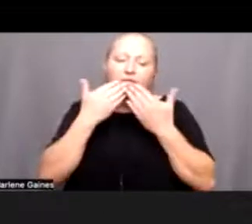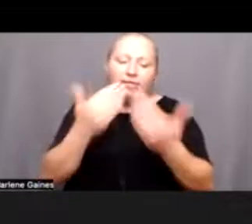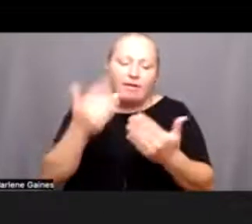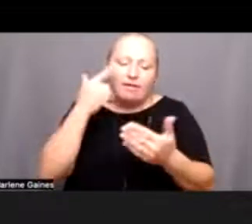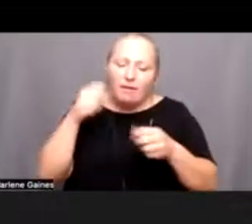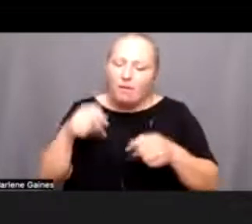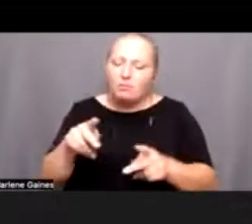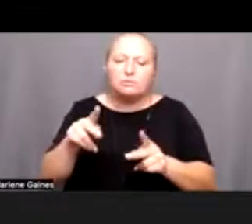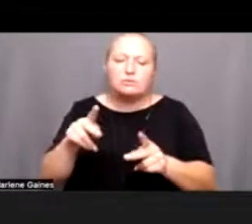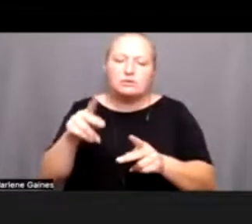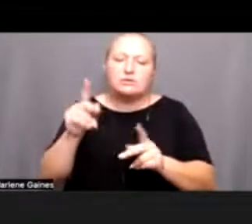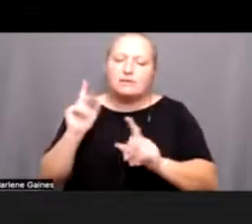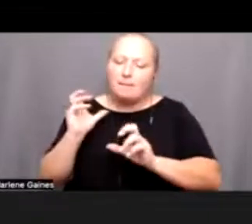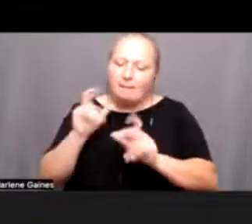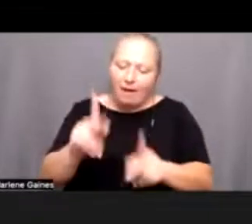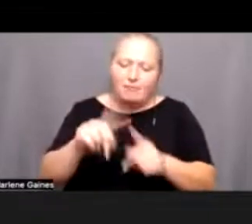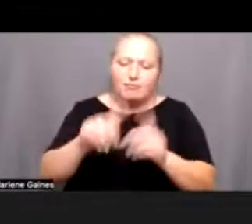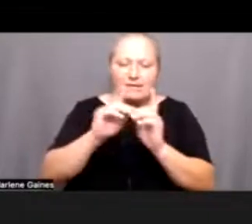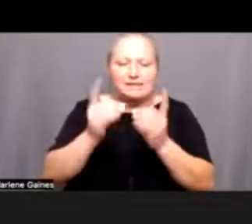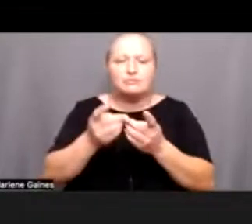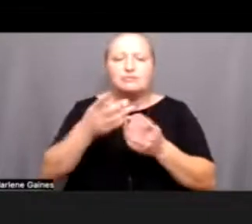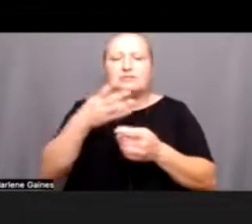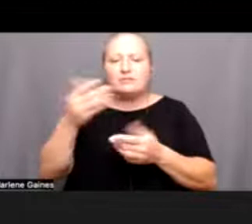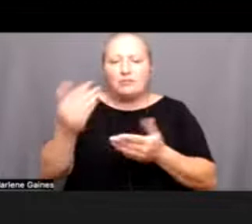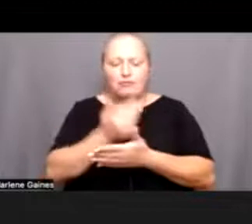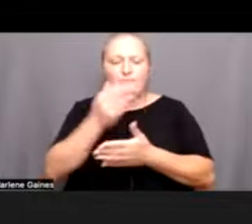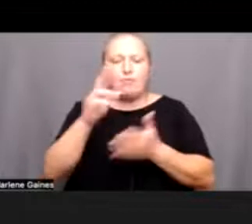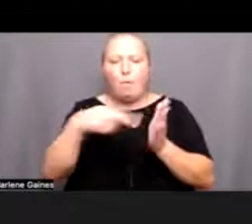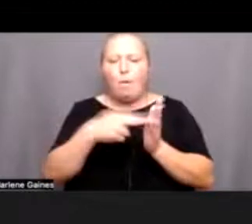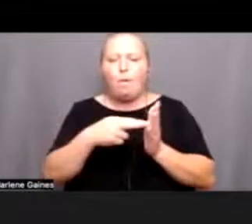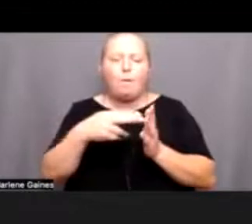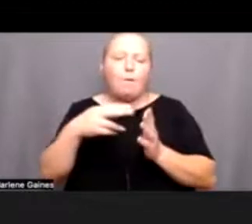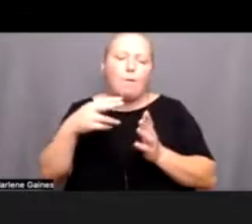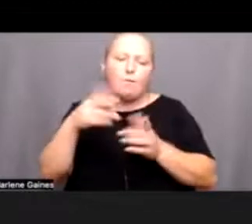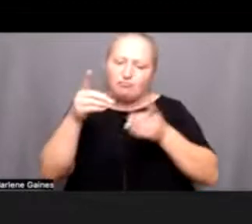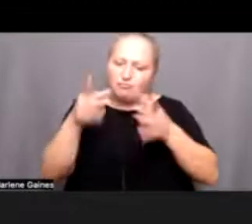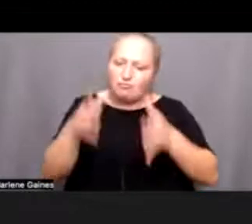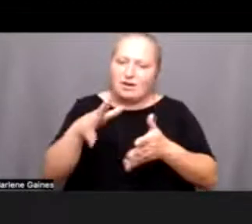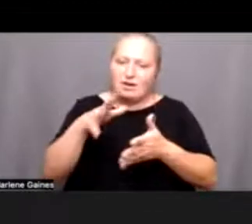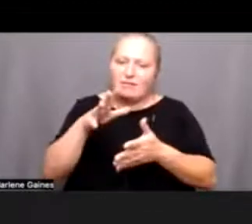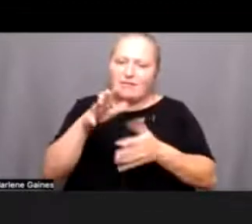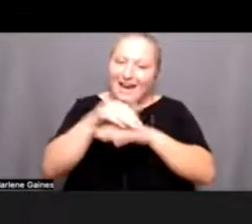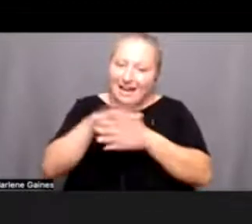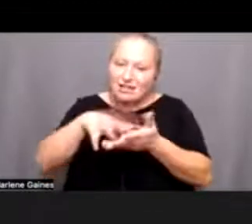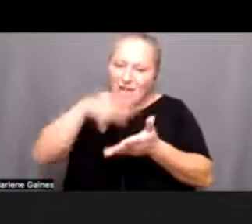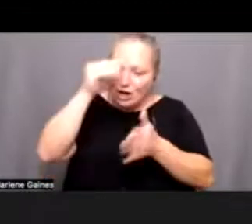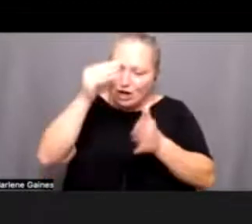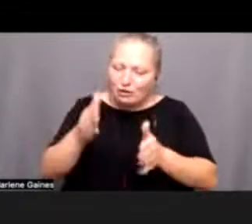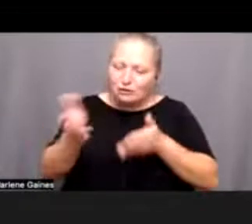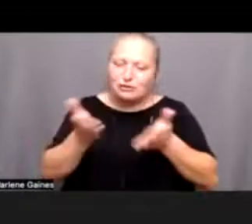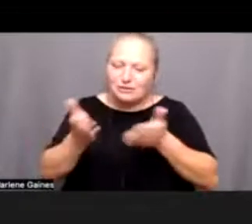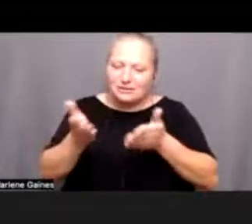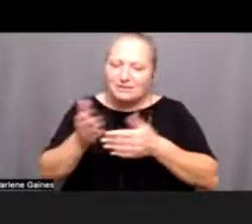this opportunity to come back to the district in this new role as Director of English Learner